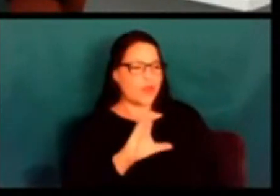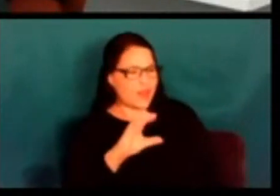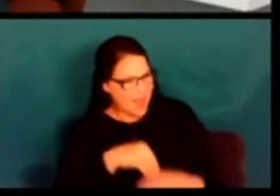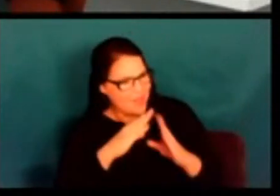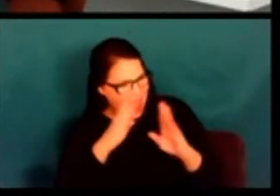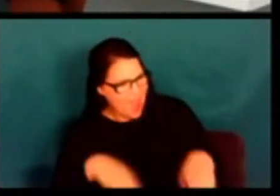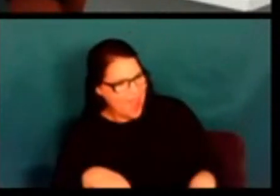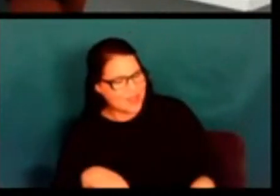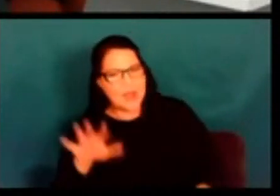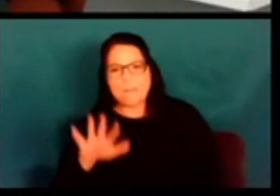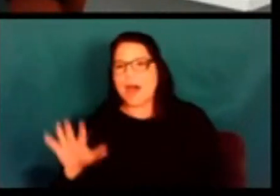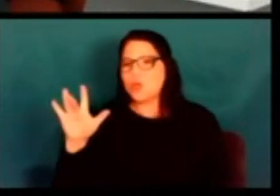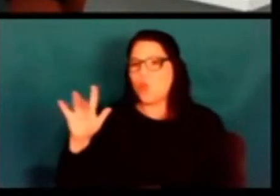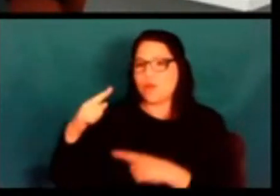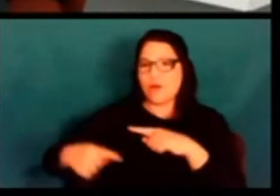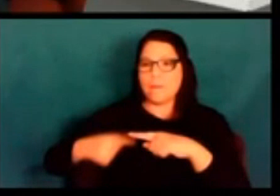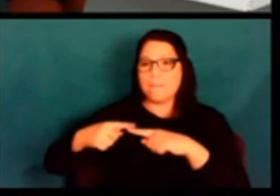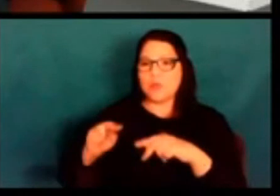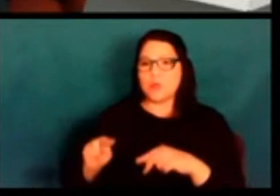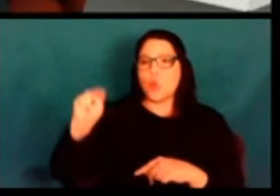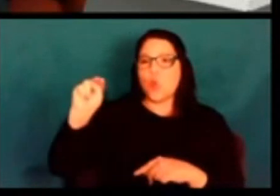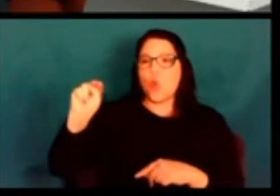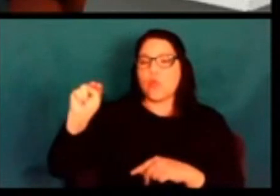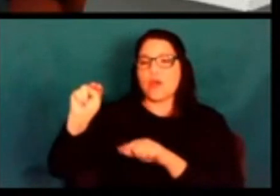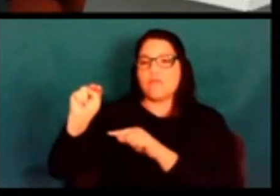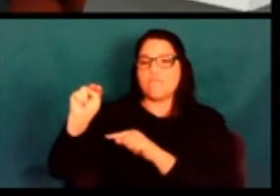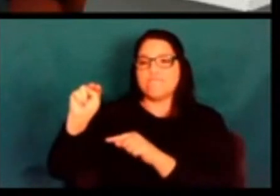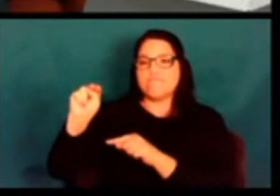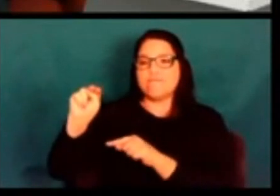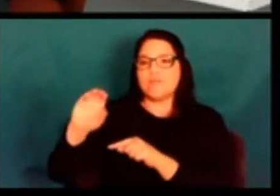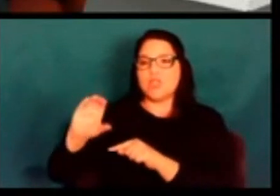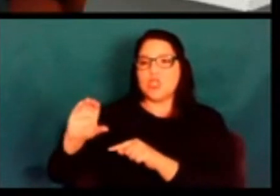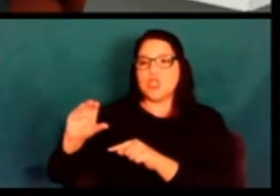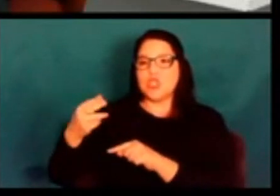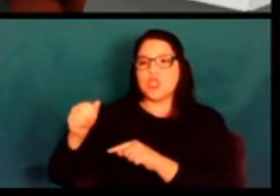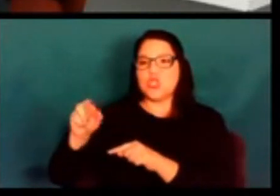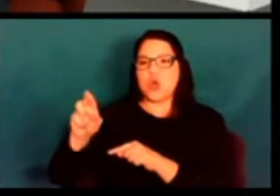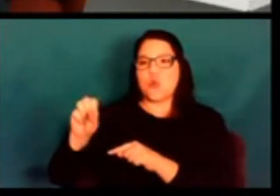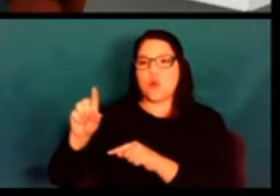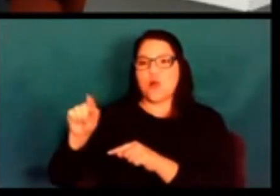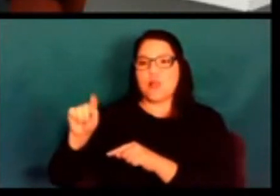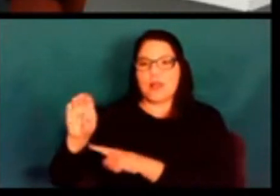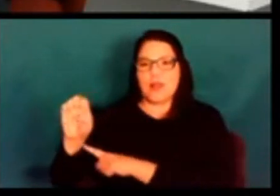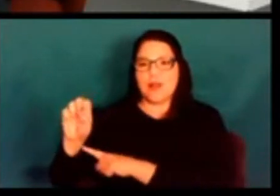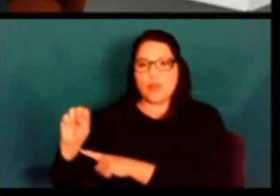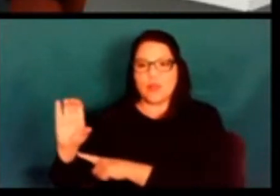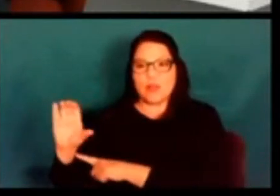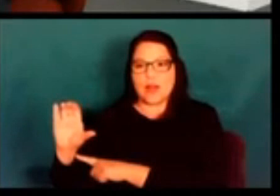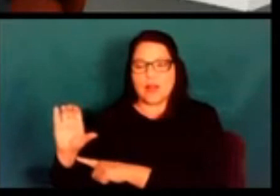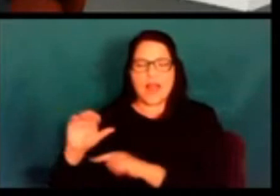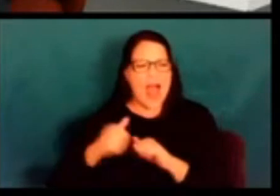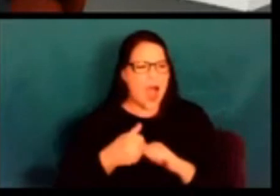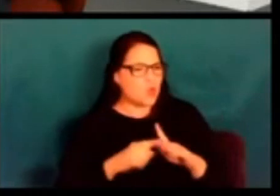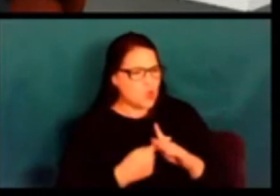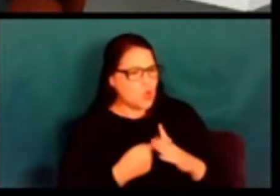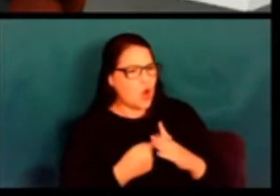house. That's about 25 miles north of Charlotte. And how did you come to making